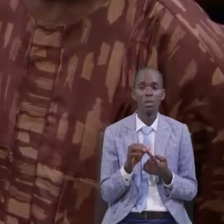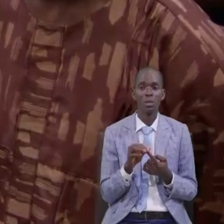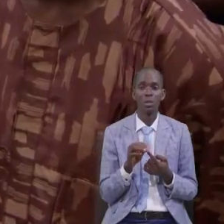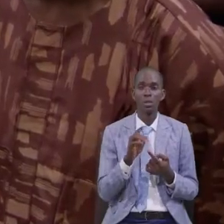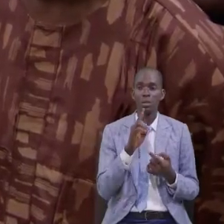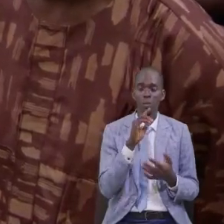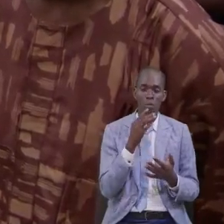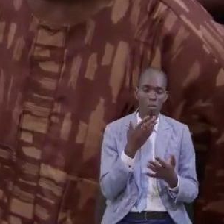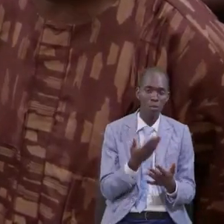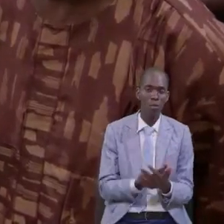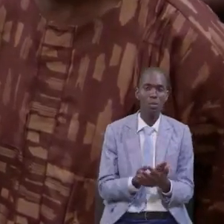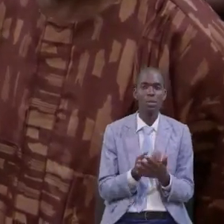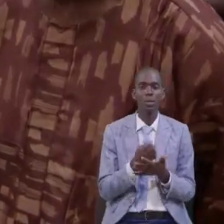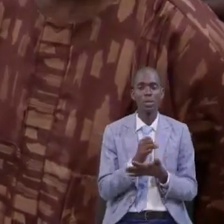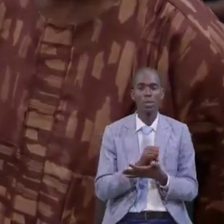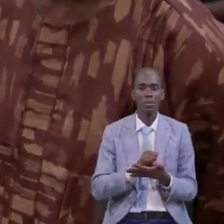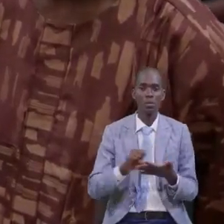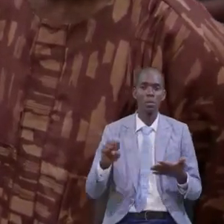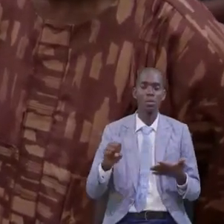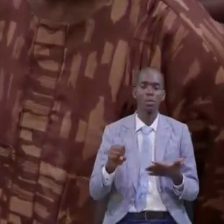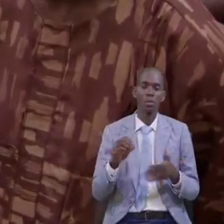evident sanctification.